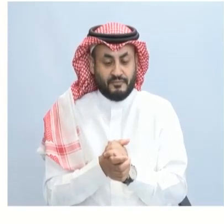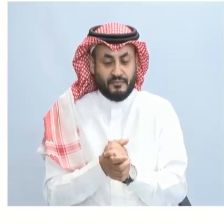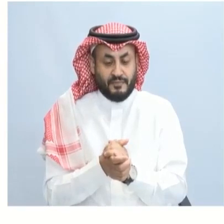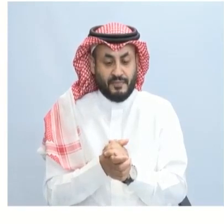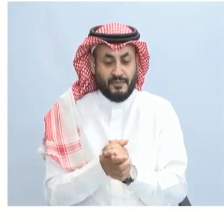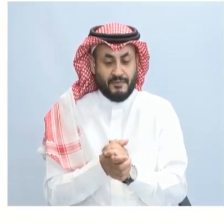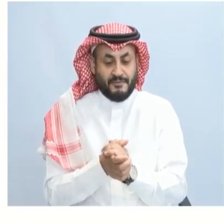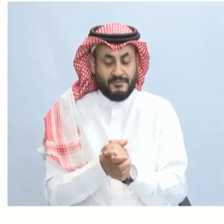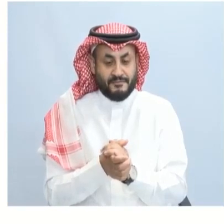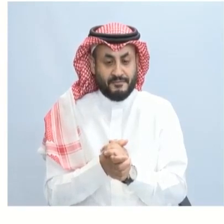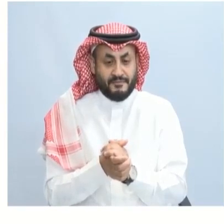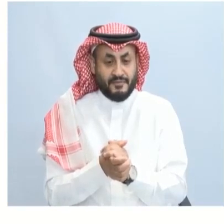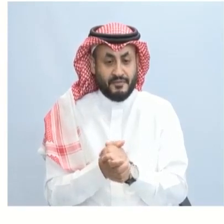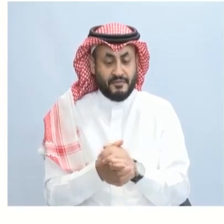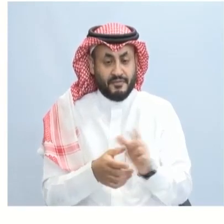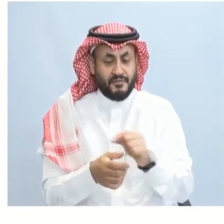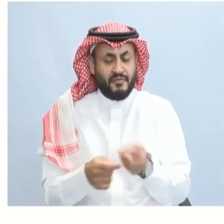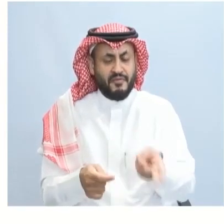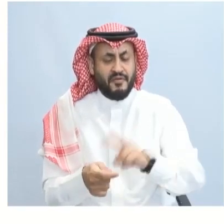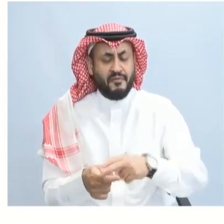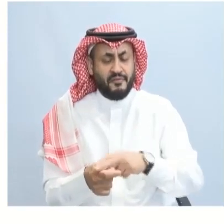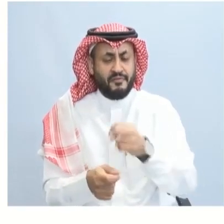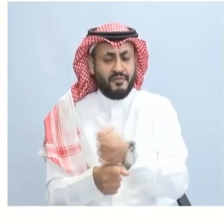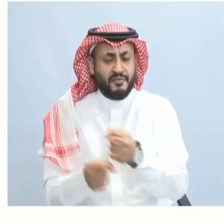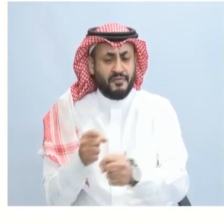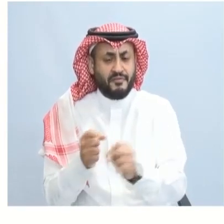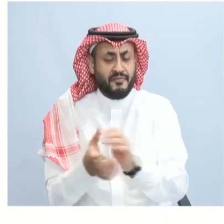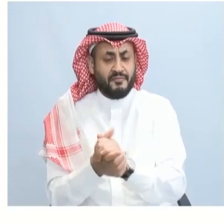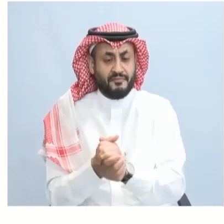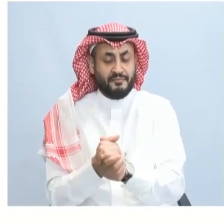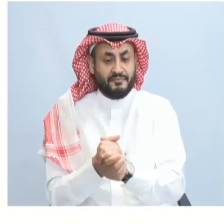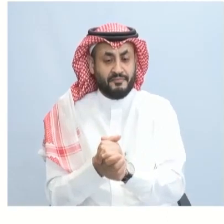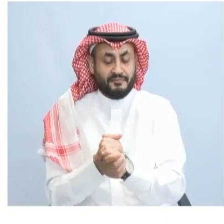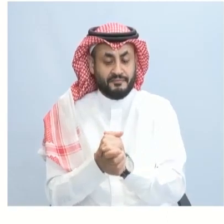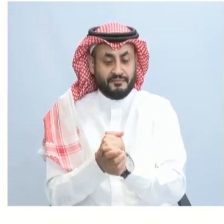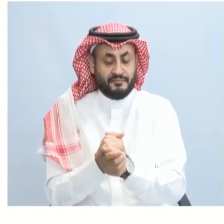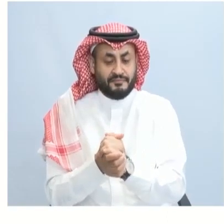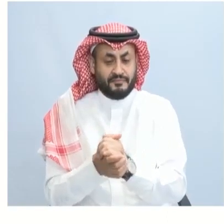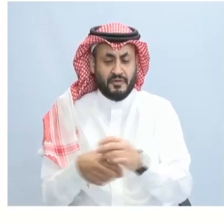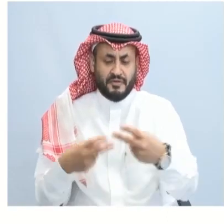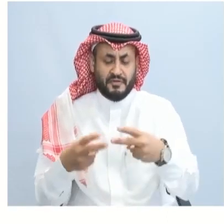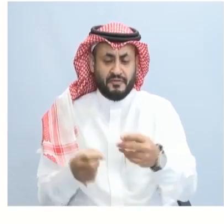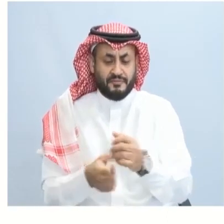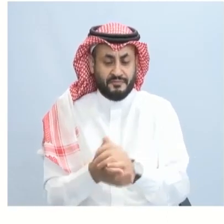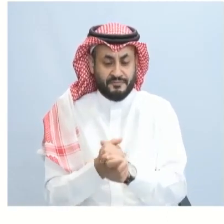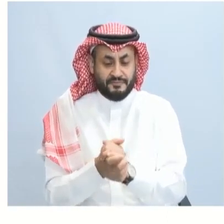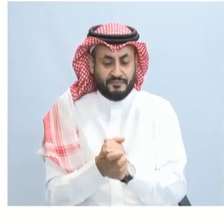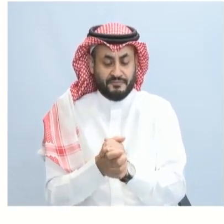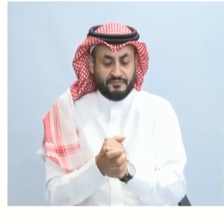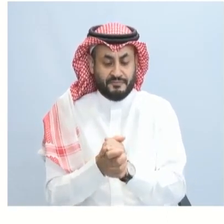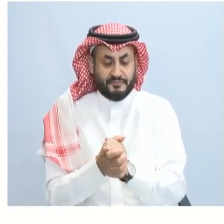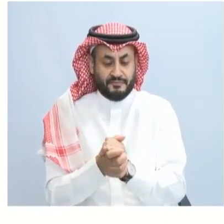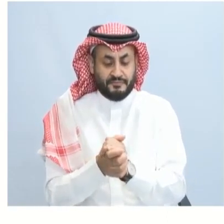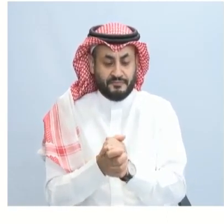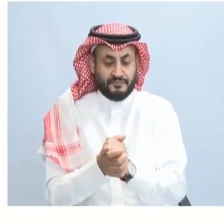So as long as you are using the structures, you are going to get used to them, and apply